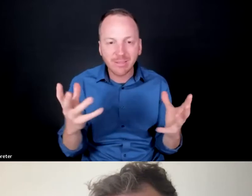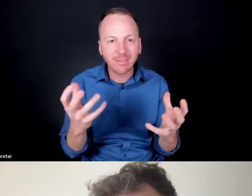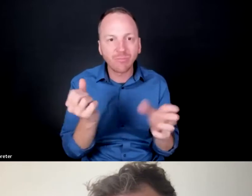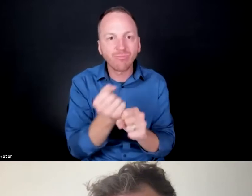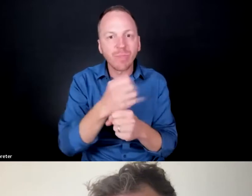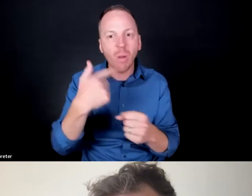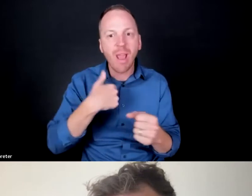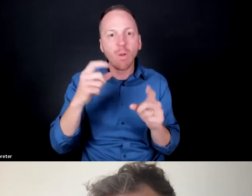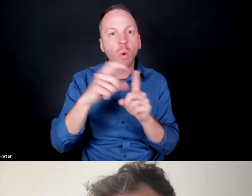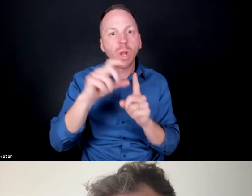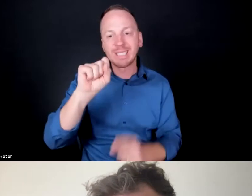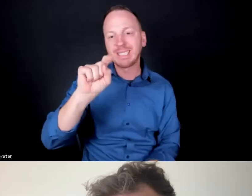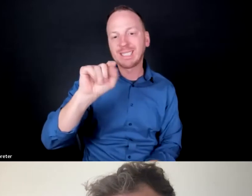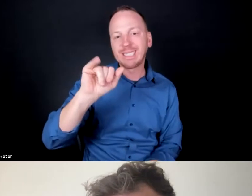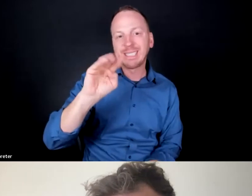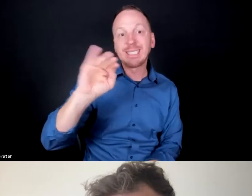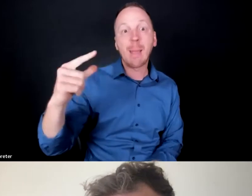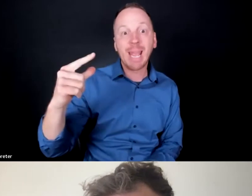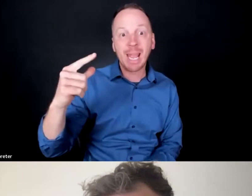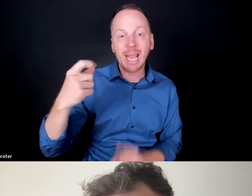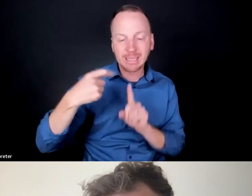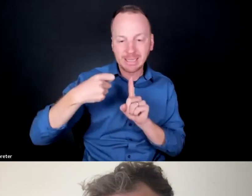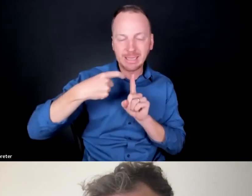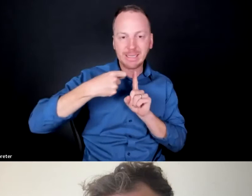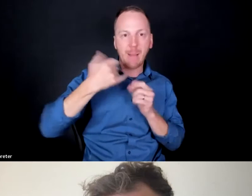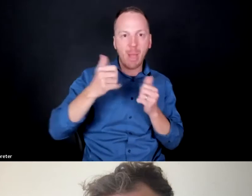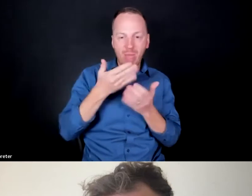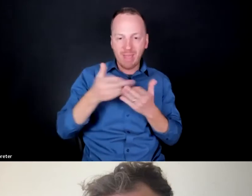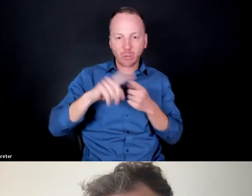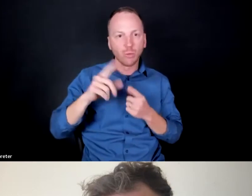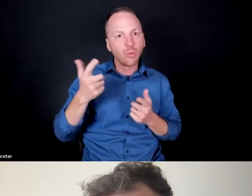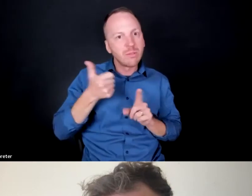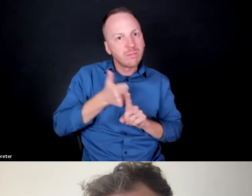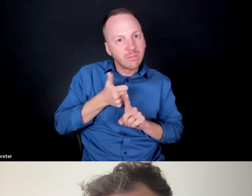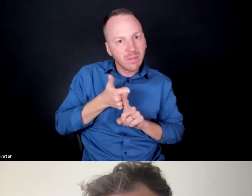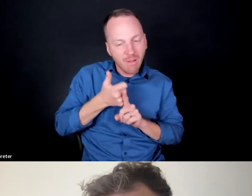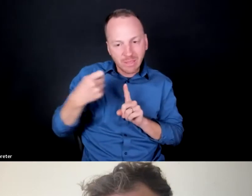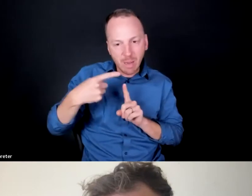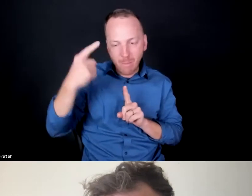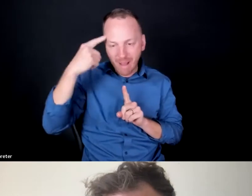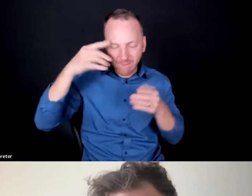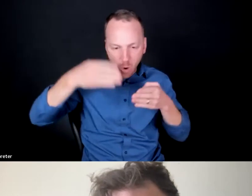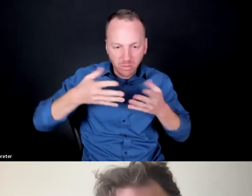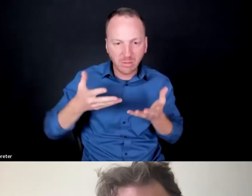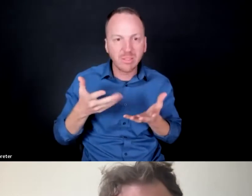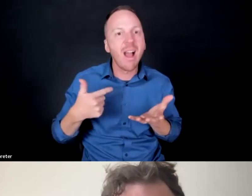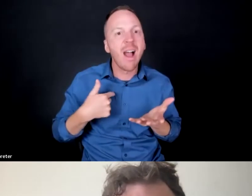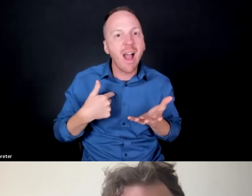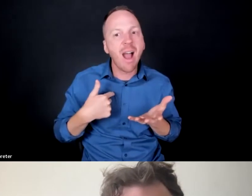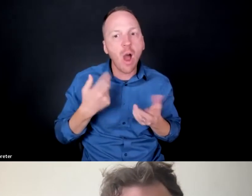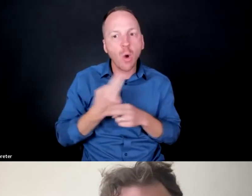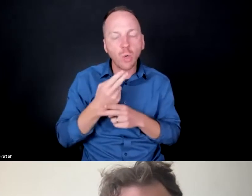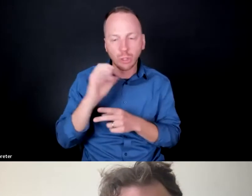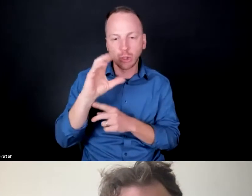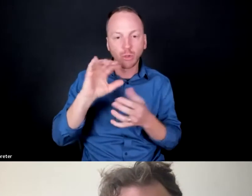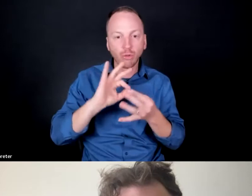the word stimming for like playing with things in order to like focus your mind. So I used